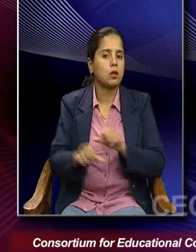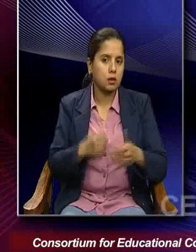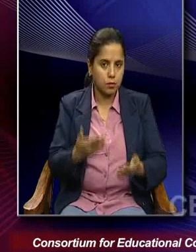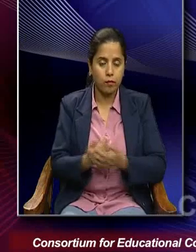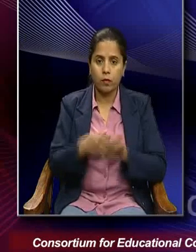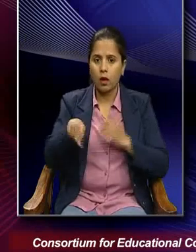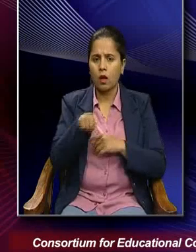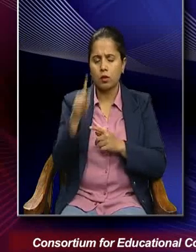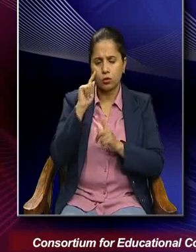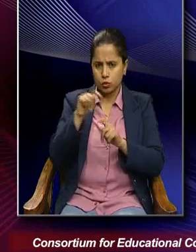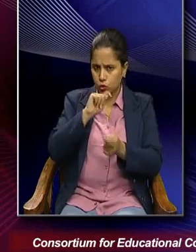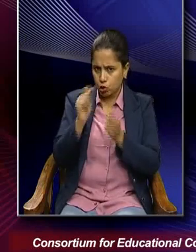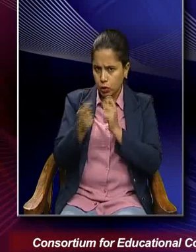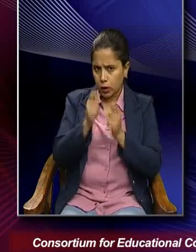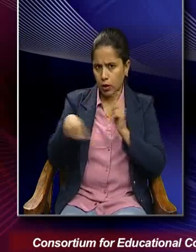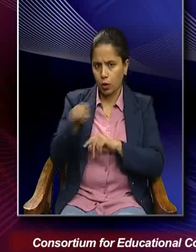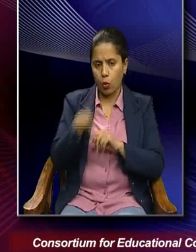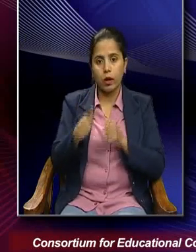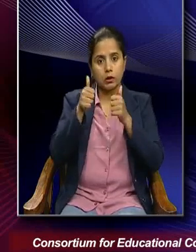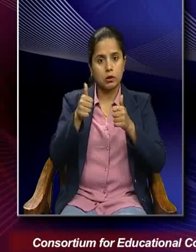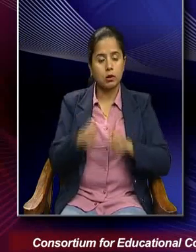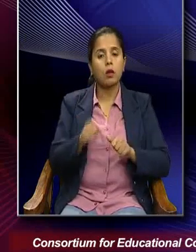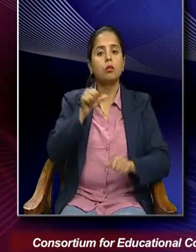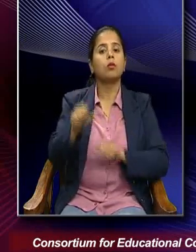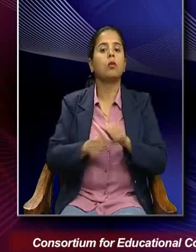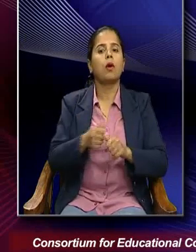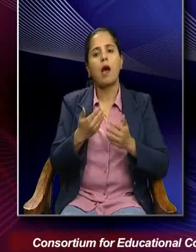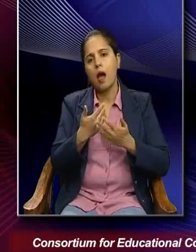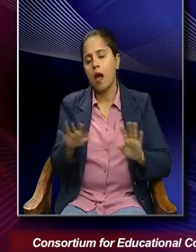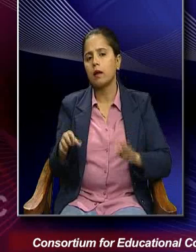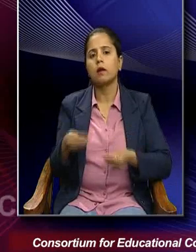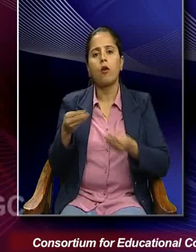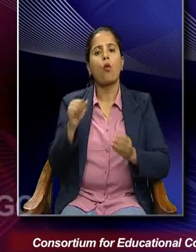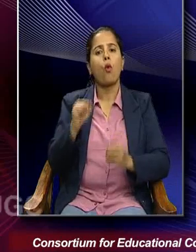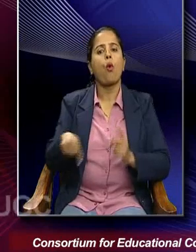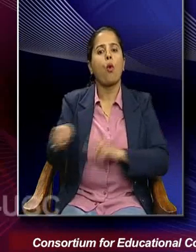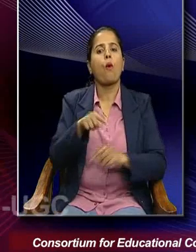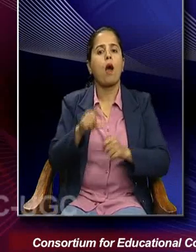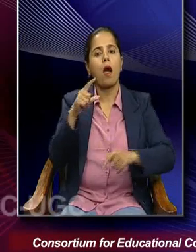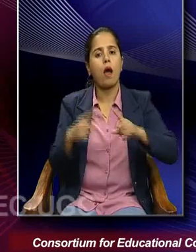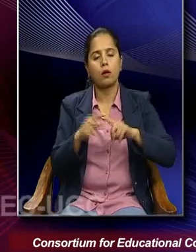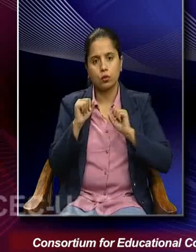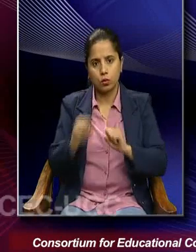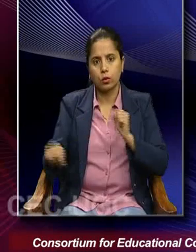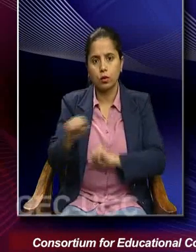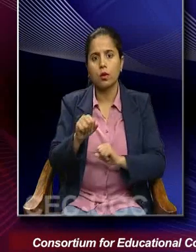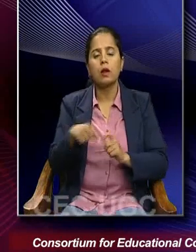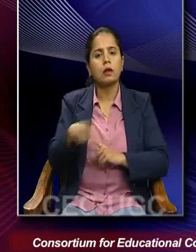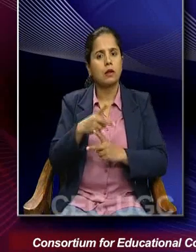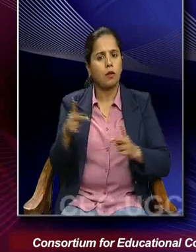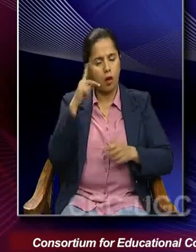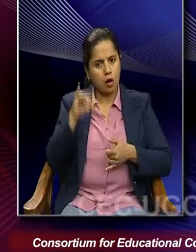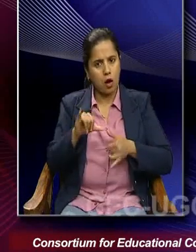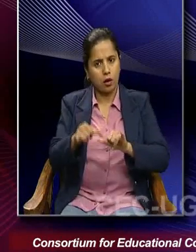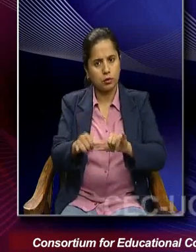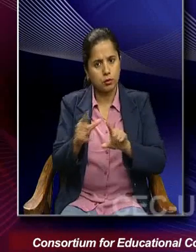to modify the resultant process in any given act in terms of his adjustment to